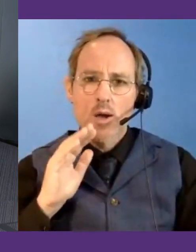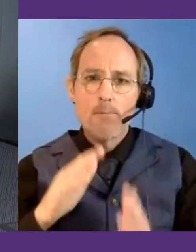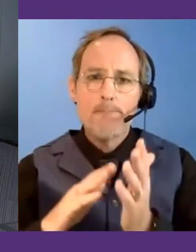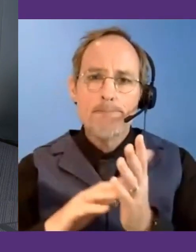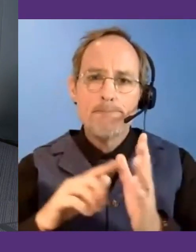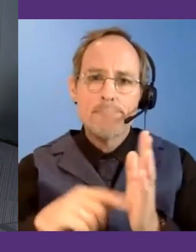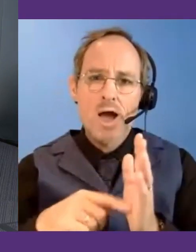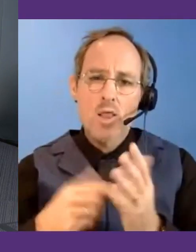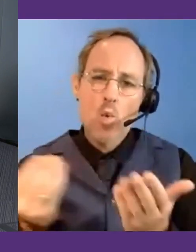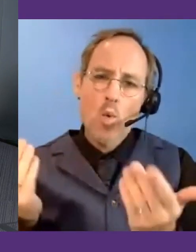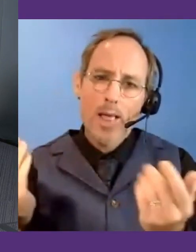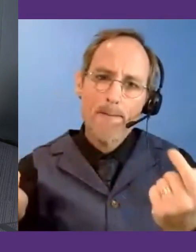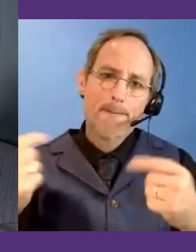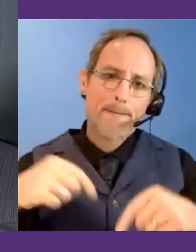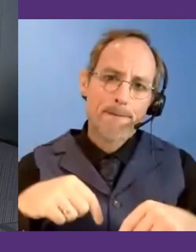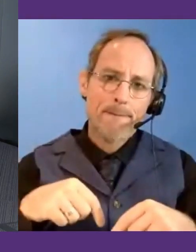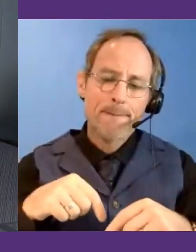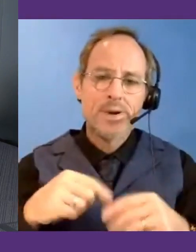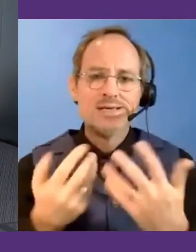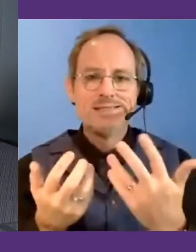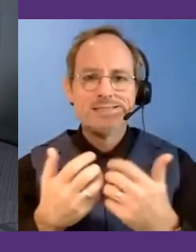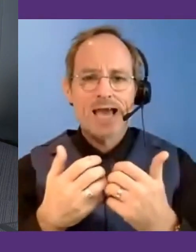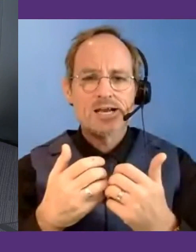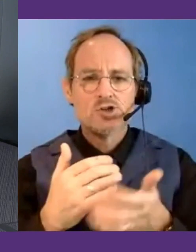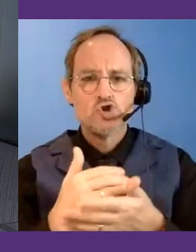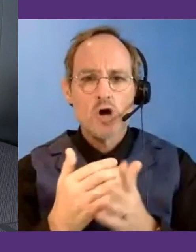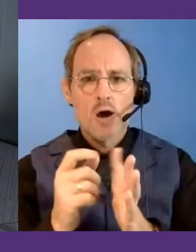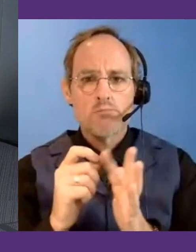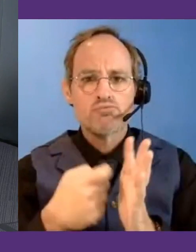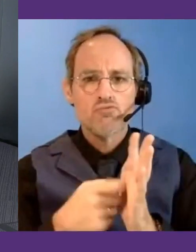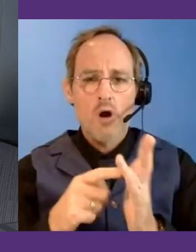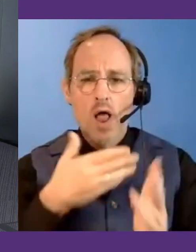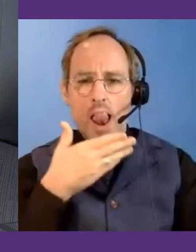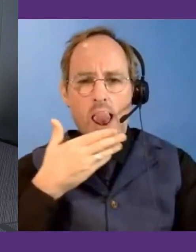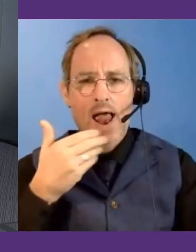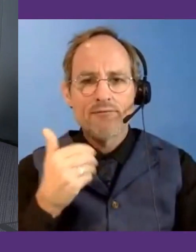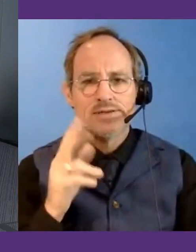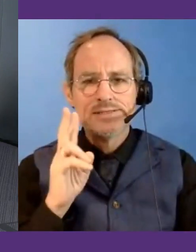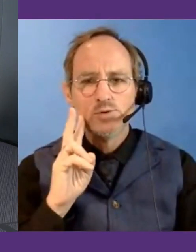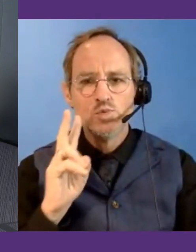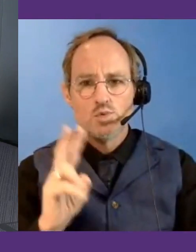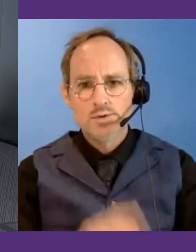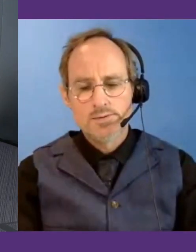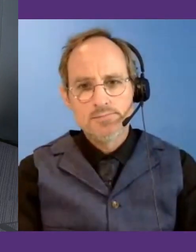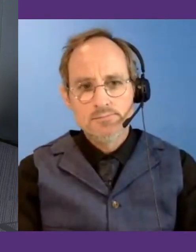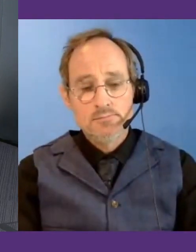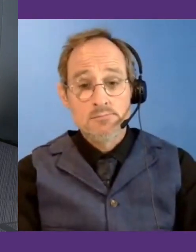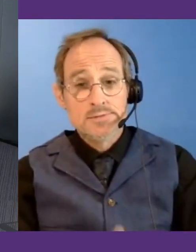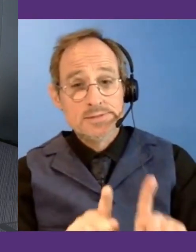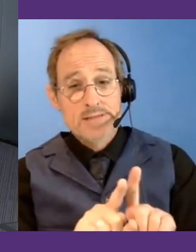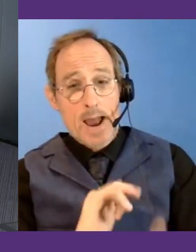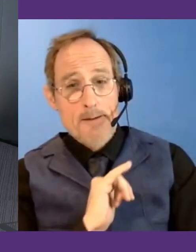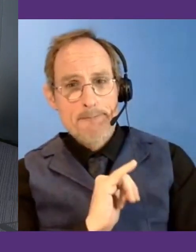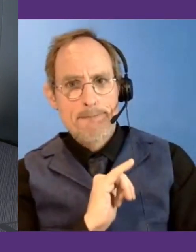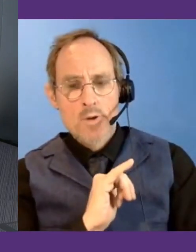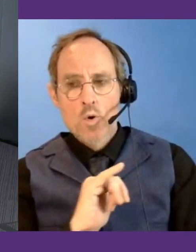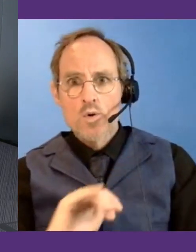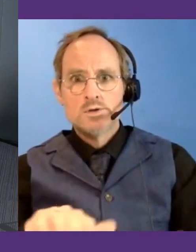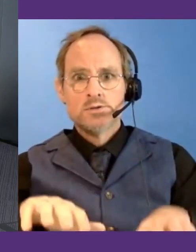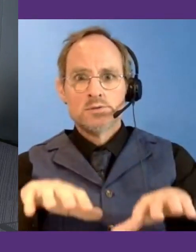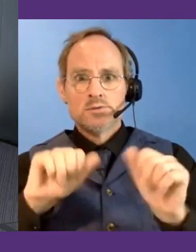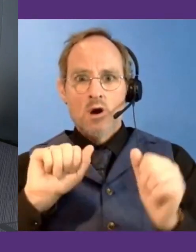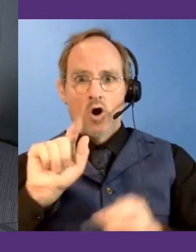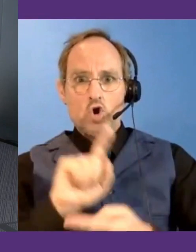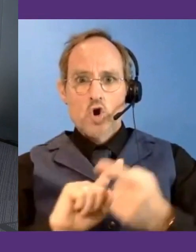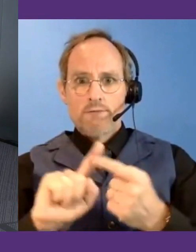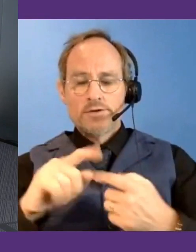you. Oh, likewise, and it's been a really inspiring opening to the event. I've really enjoyed the content